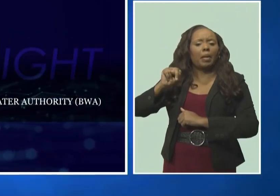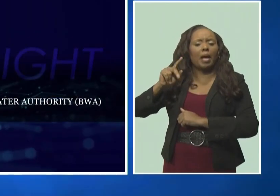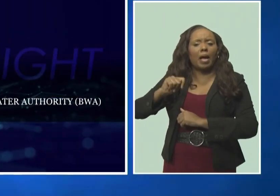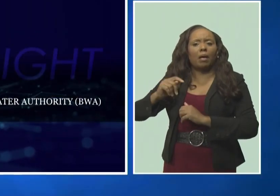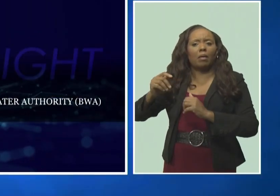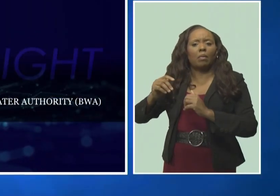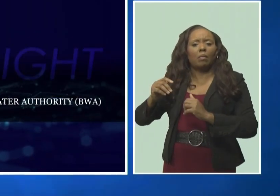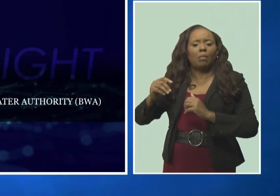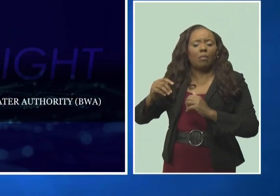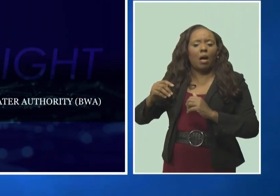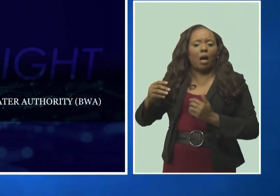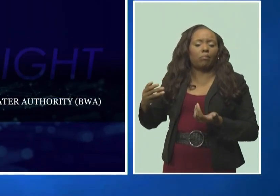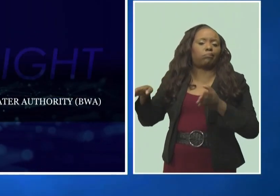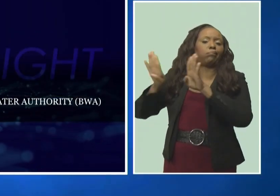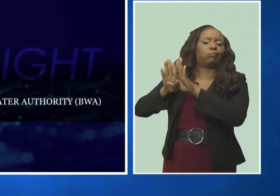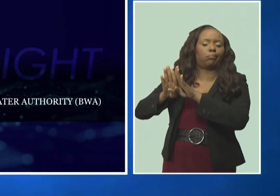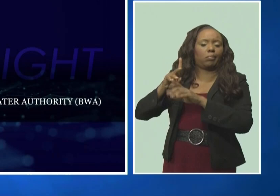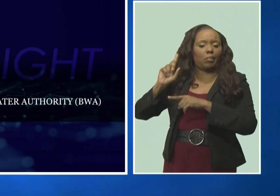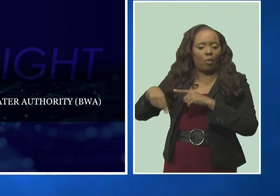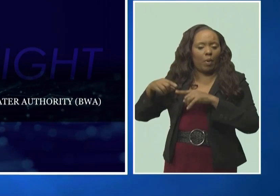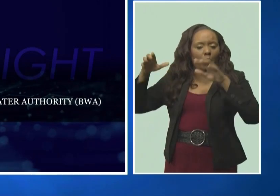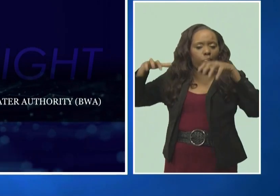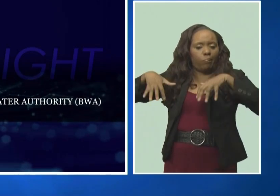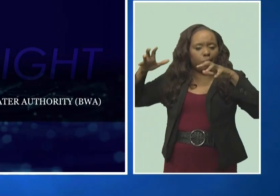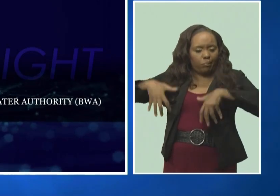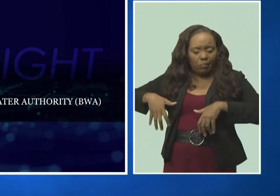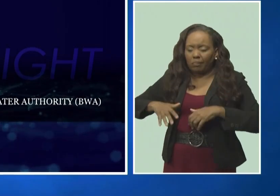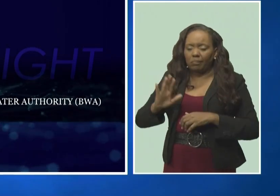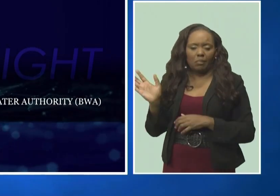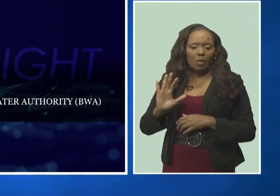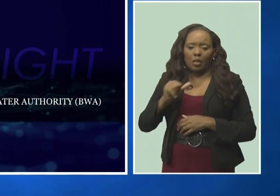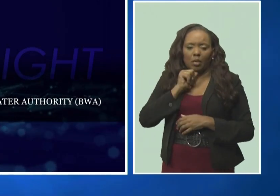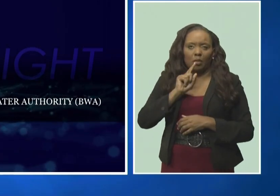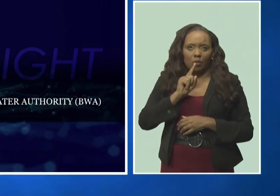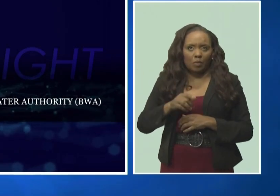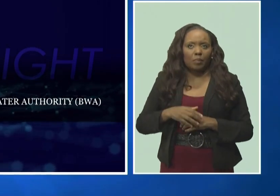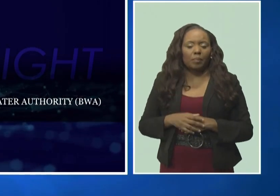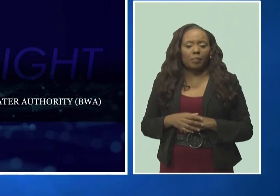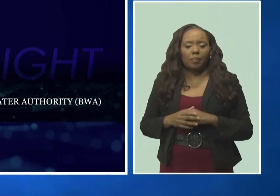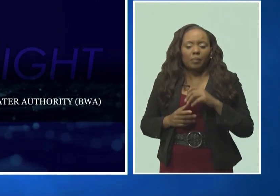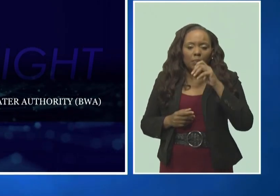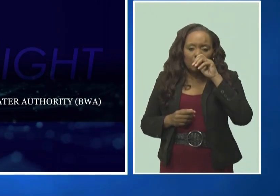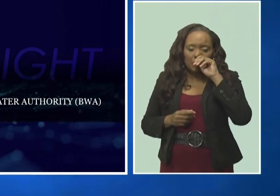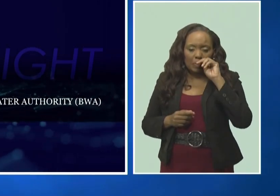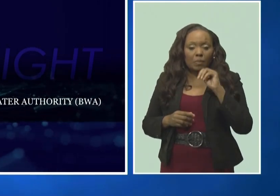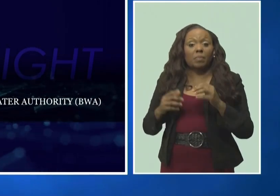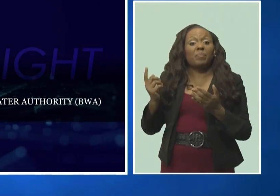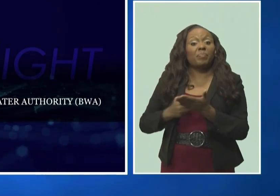the intense rainfall where silt is washed into